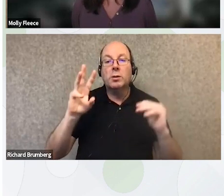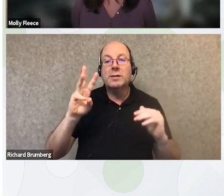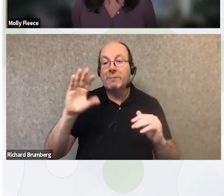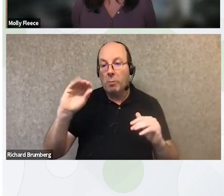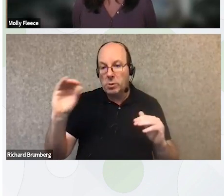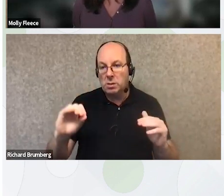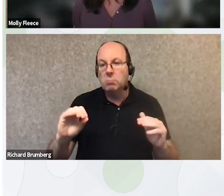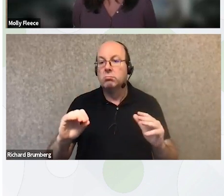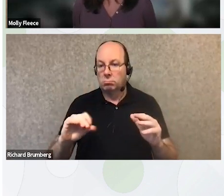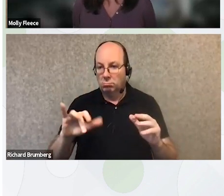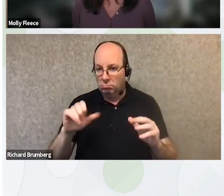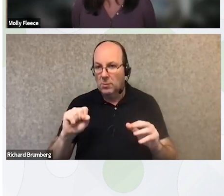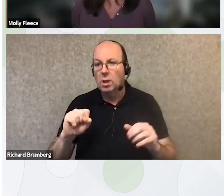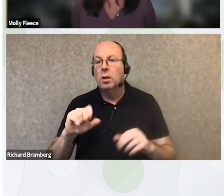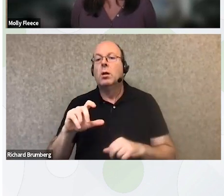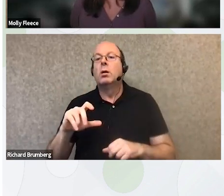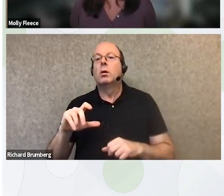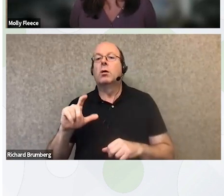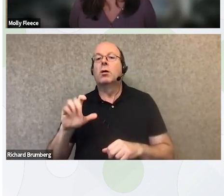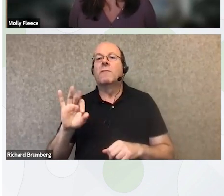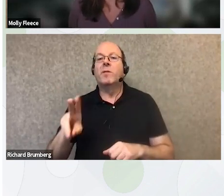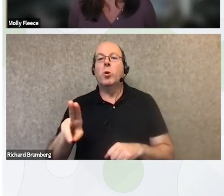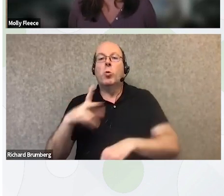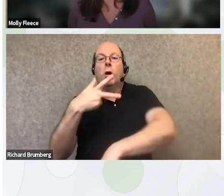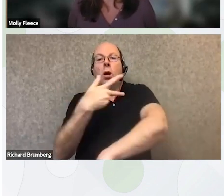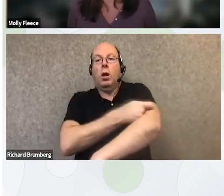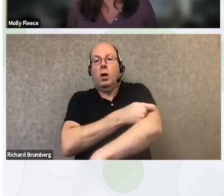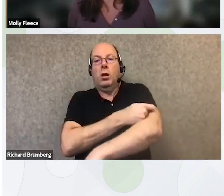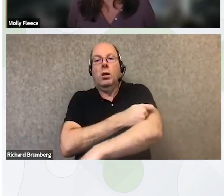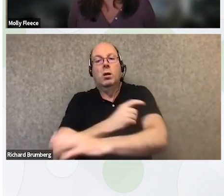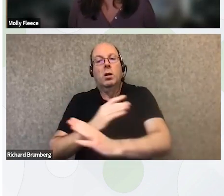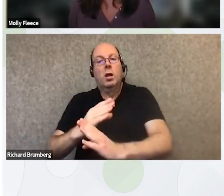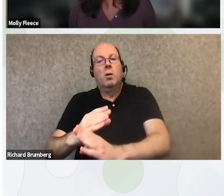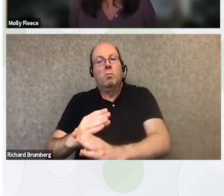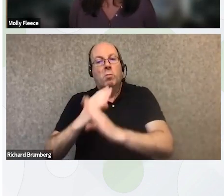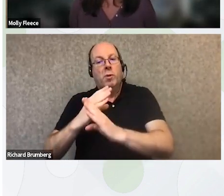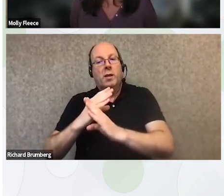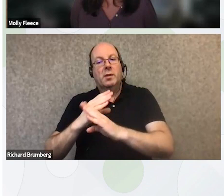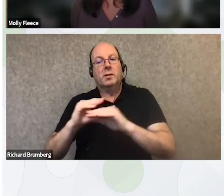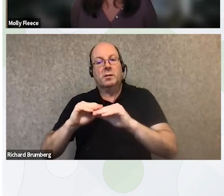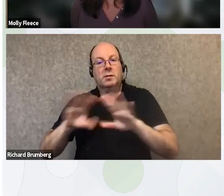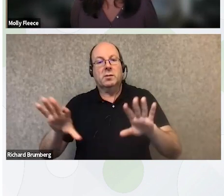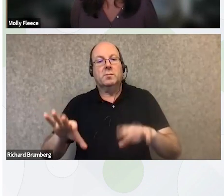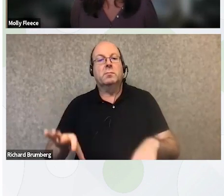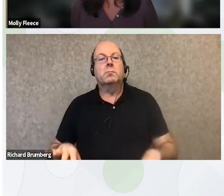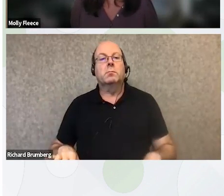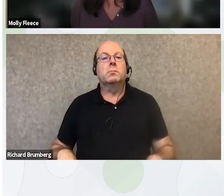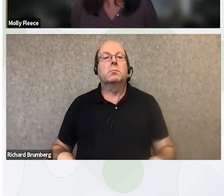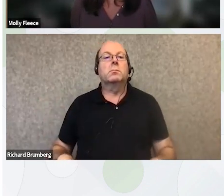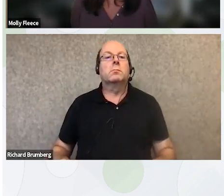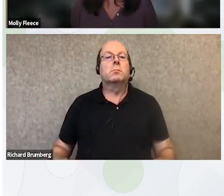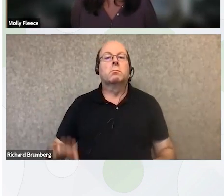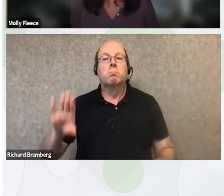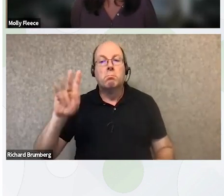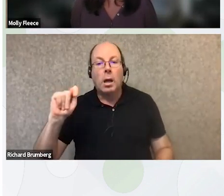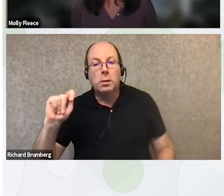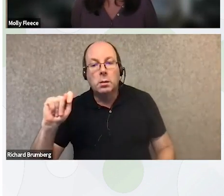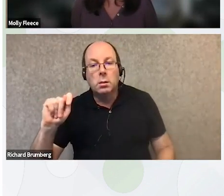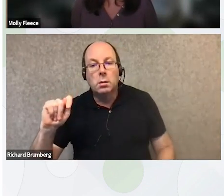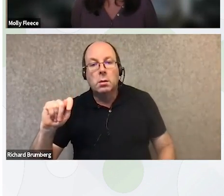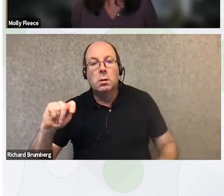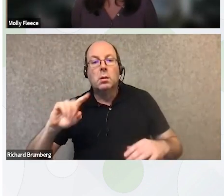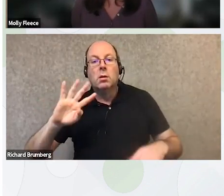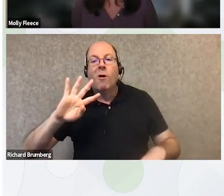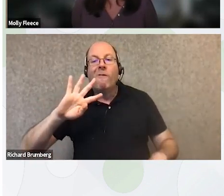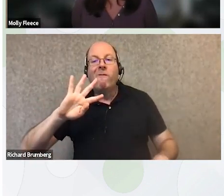flu vaccine is the best way to prevent flu-related hospitalizations and deaths, less than half say